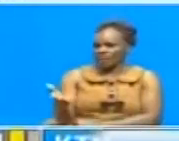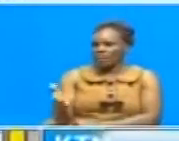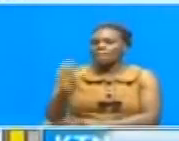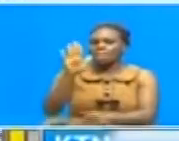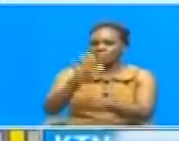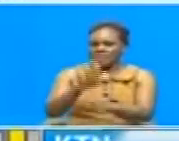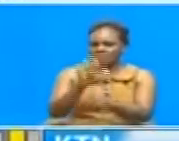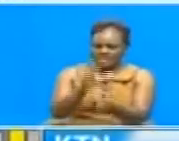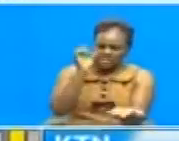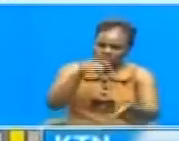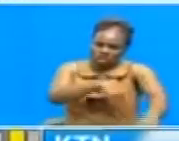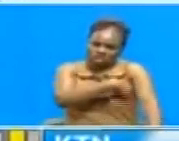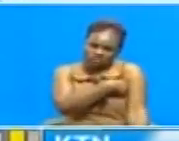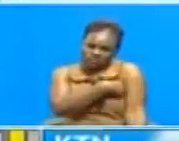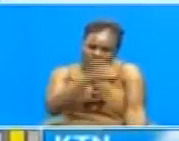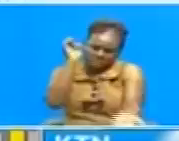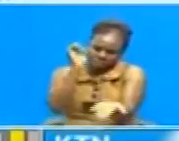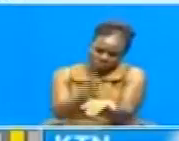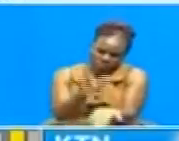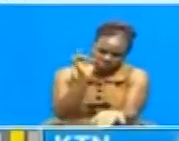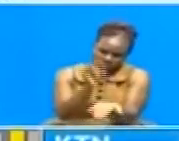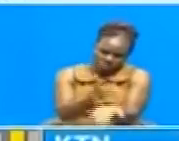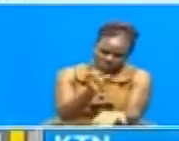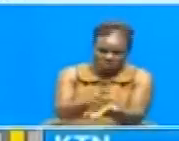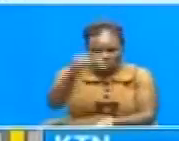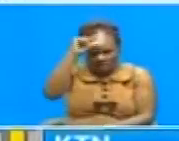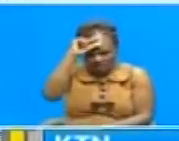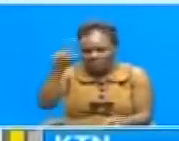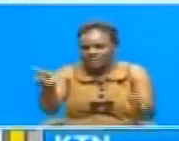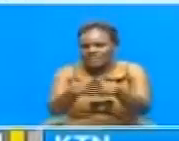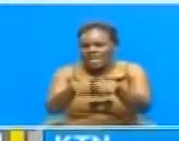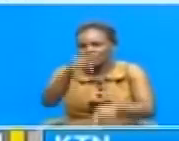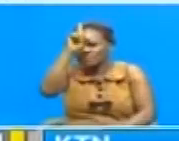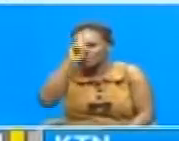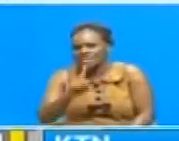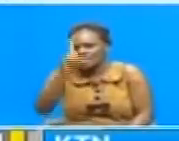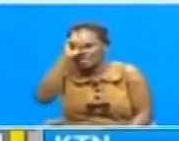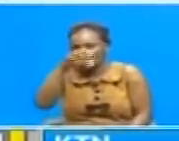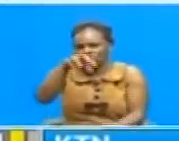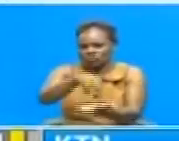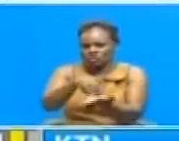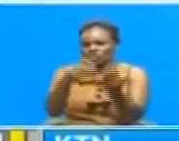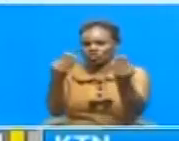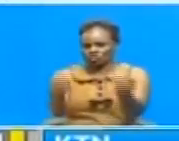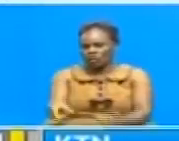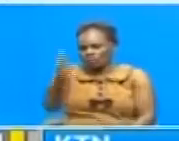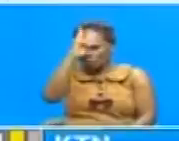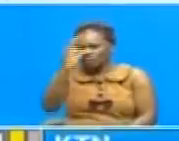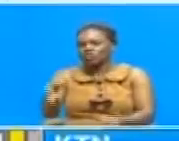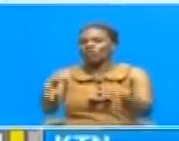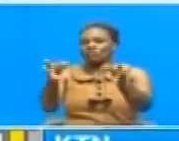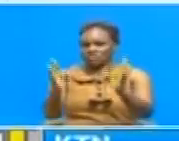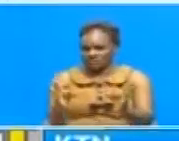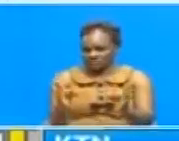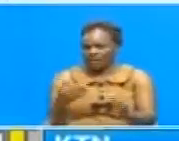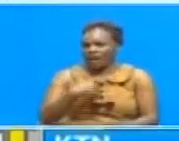have already been sacked. So the government is also now very serious on handling that situation. The police officers